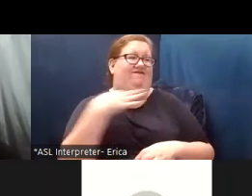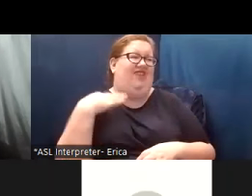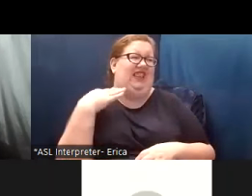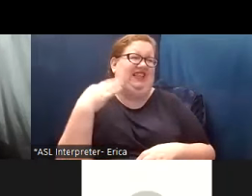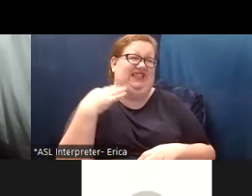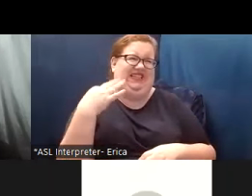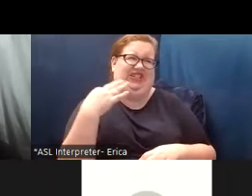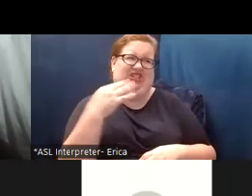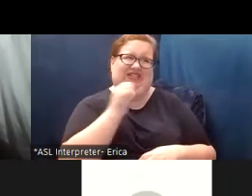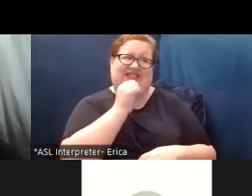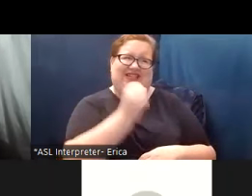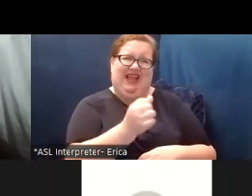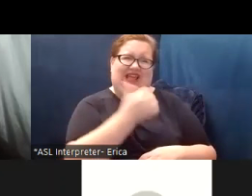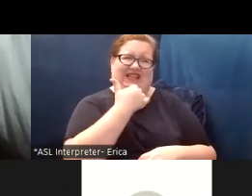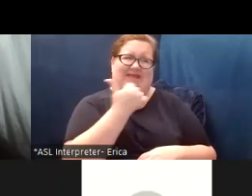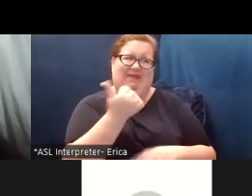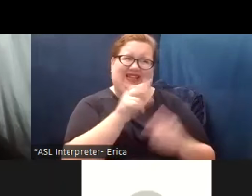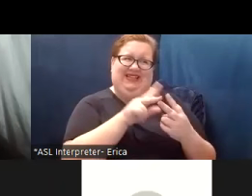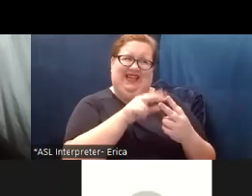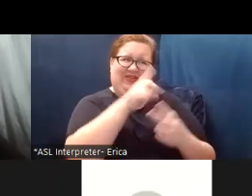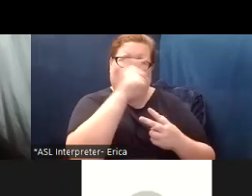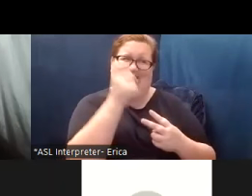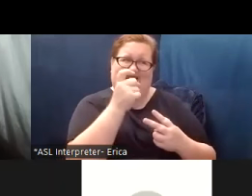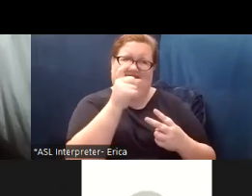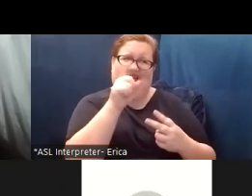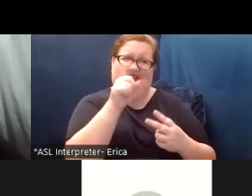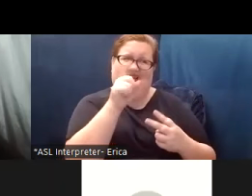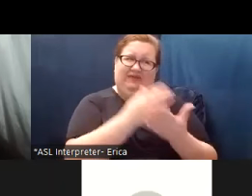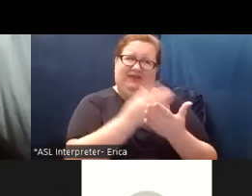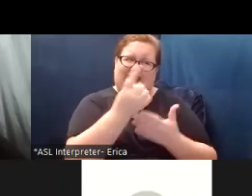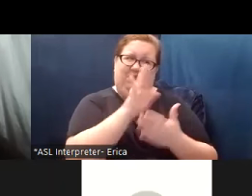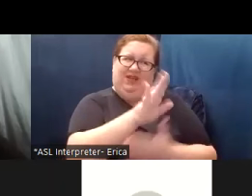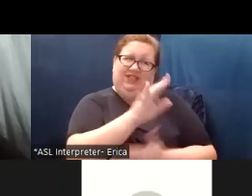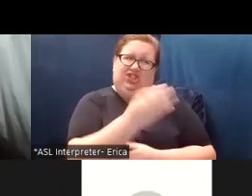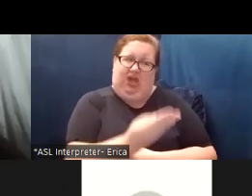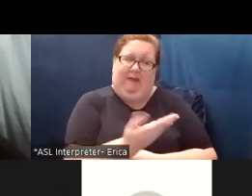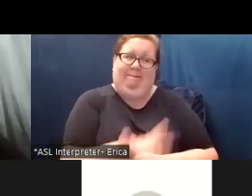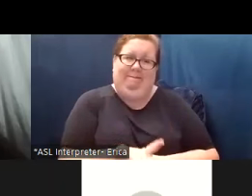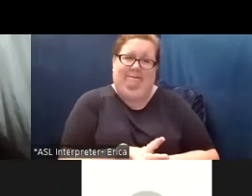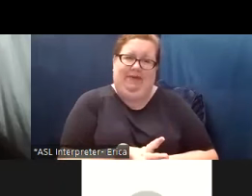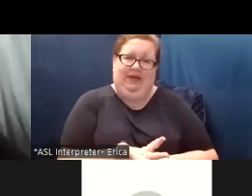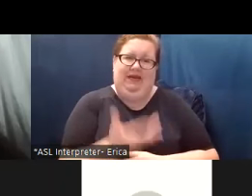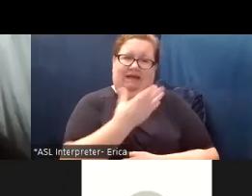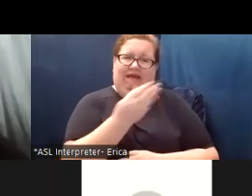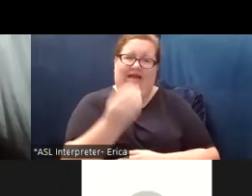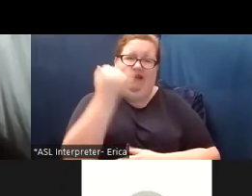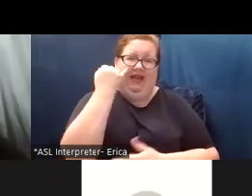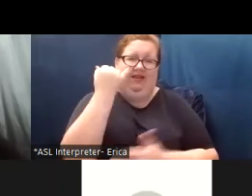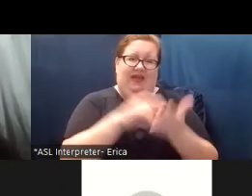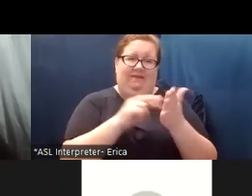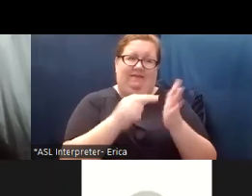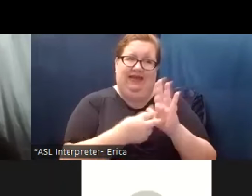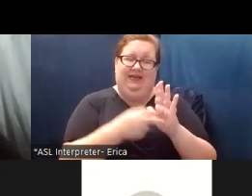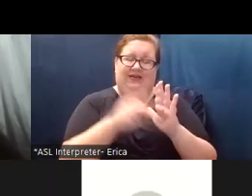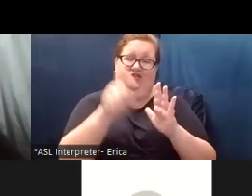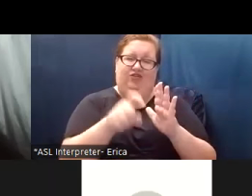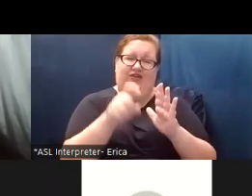that's not the best either, because this should be someone's job. And if that means that there needs to